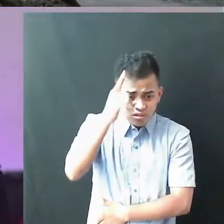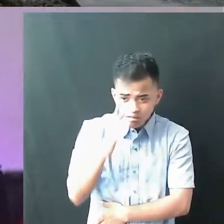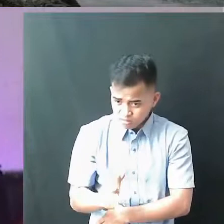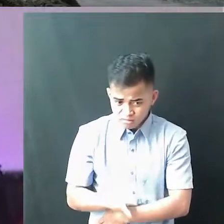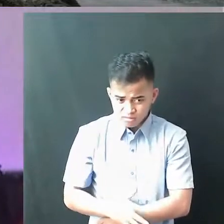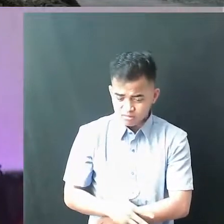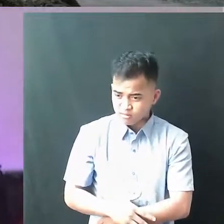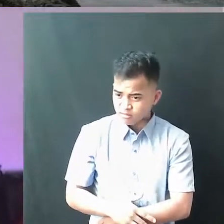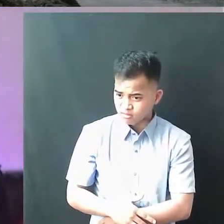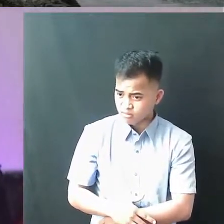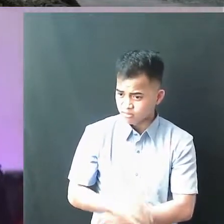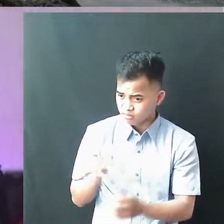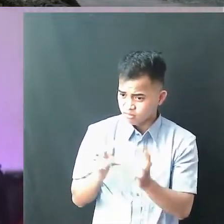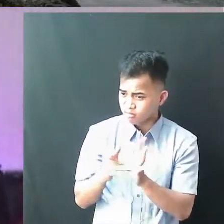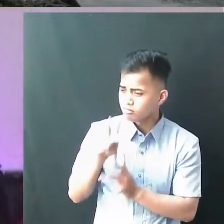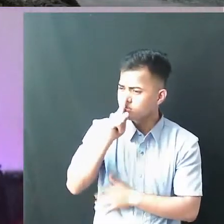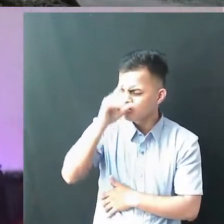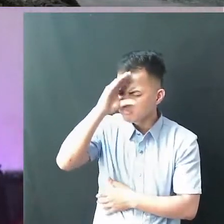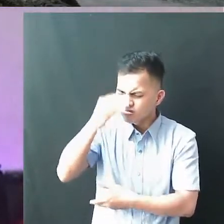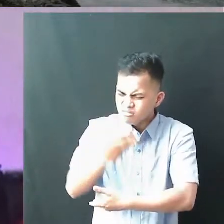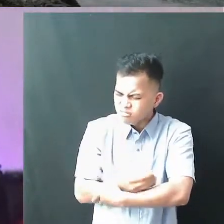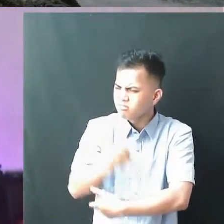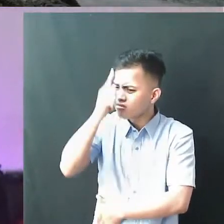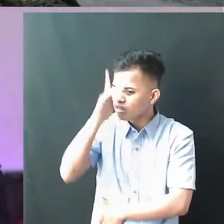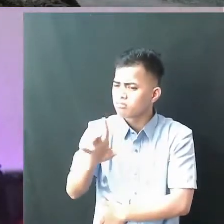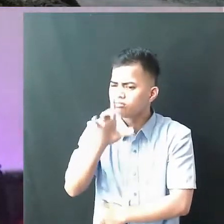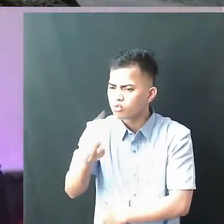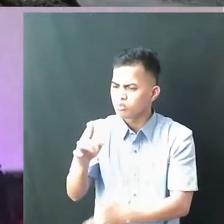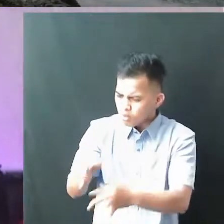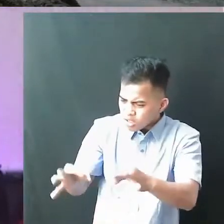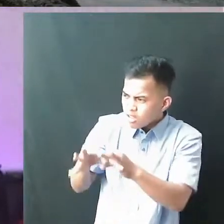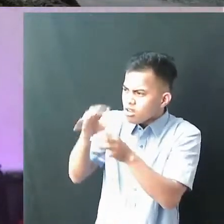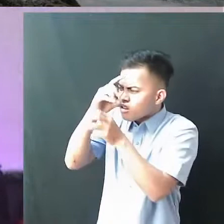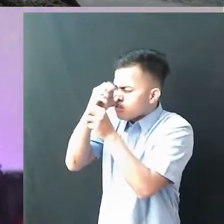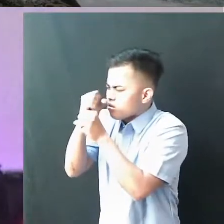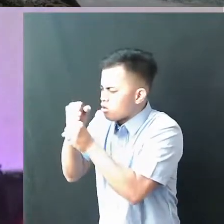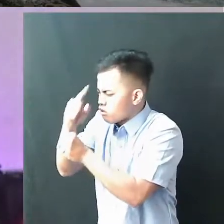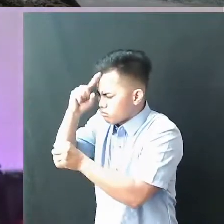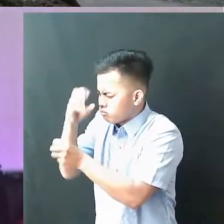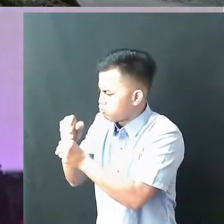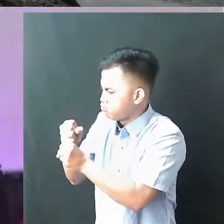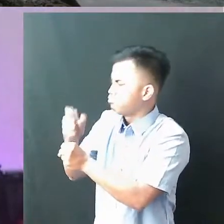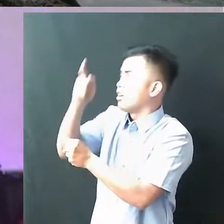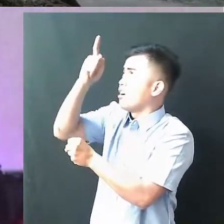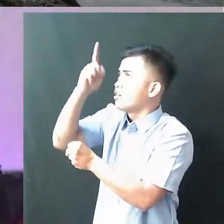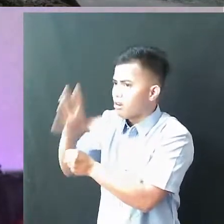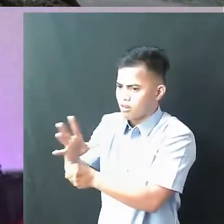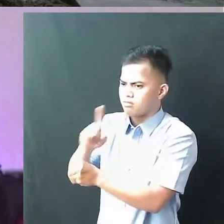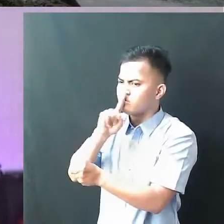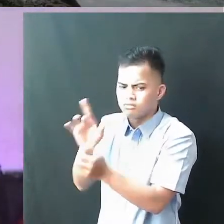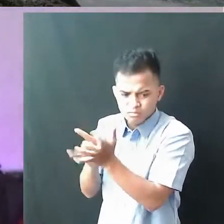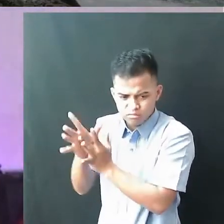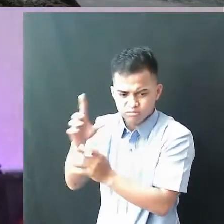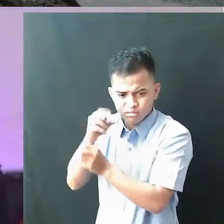dito magkupot na maligong sa atong pagpahayag